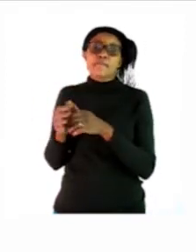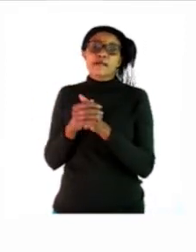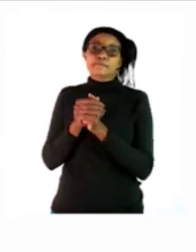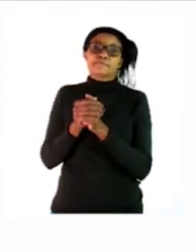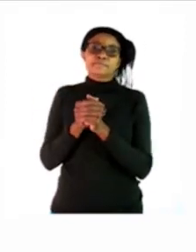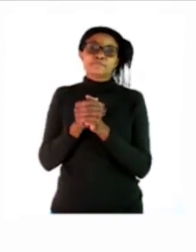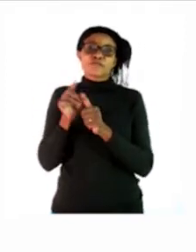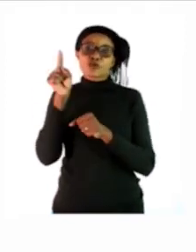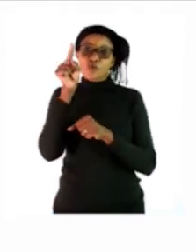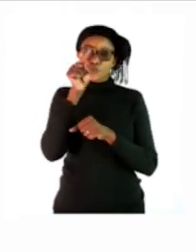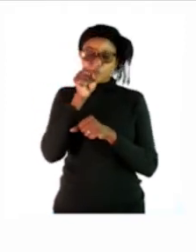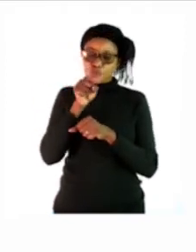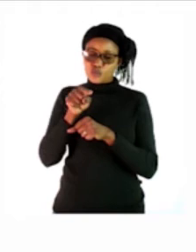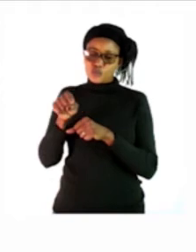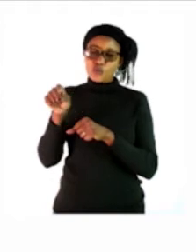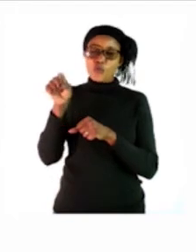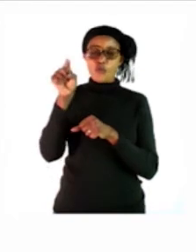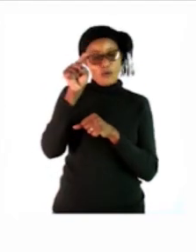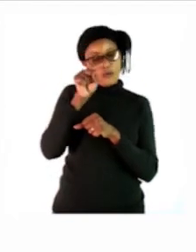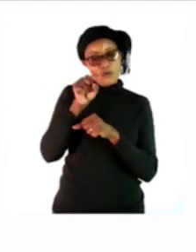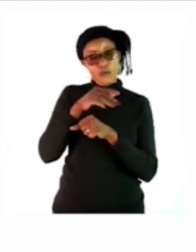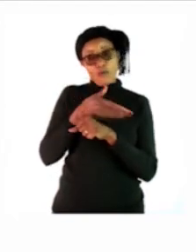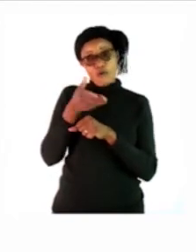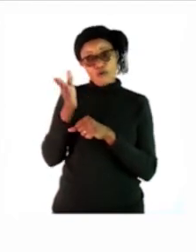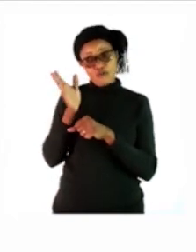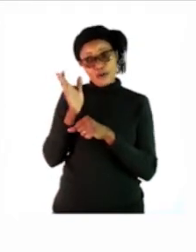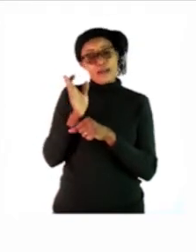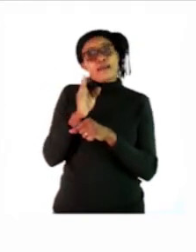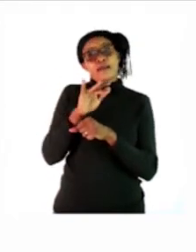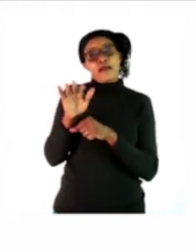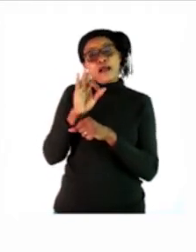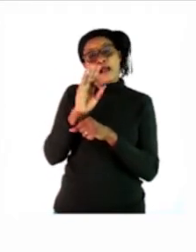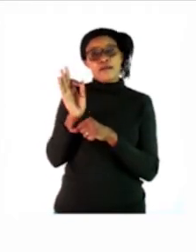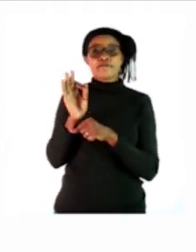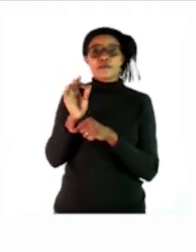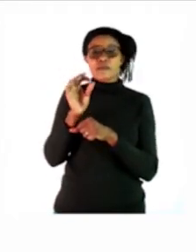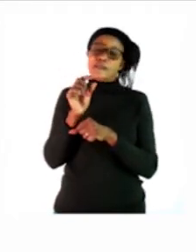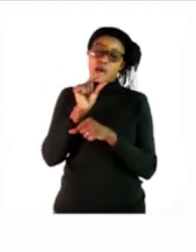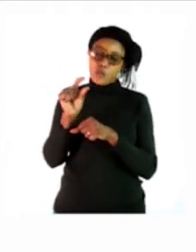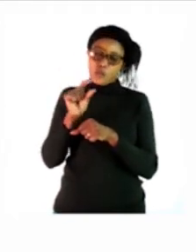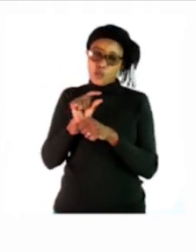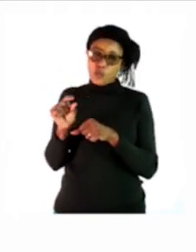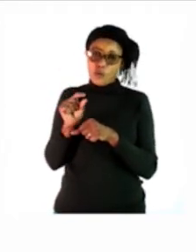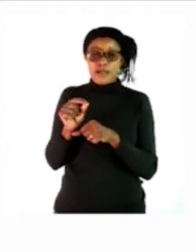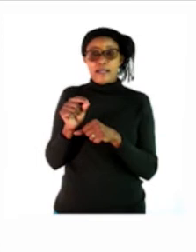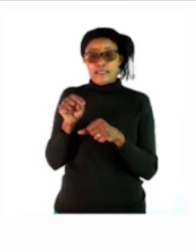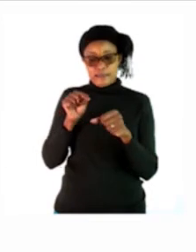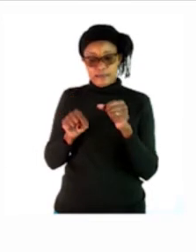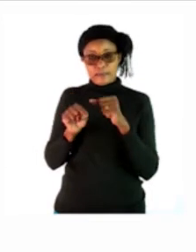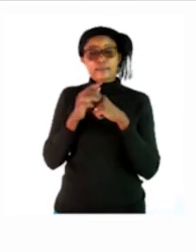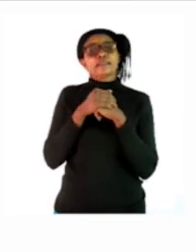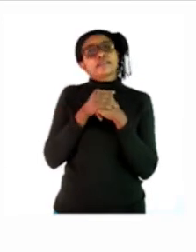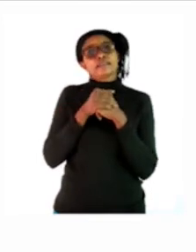Circle all the letter F in the word below. Now let's look at